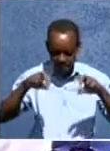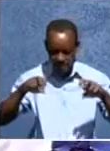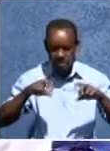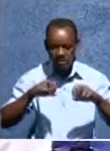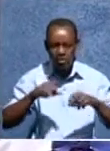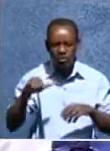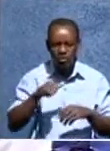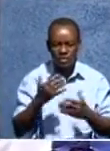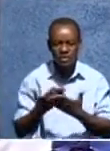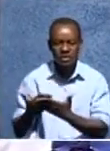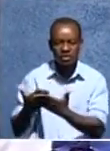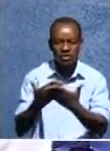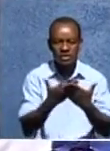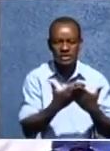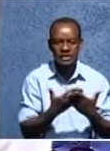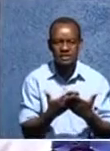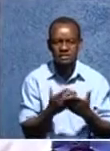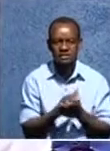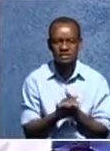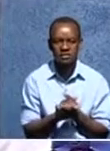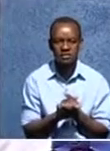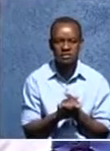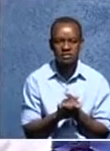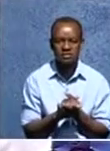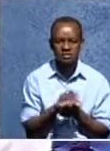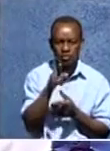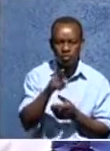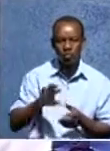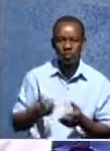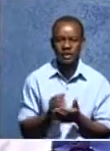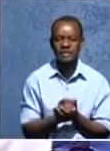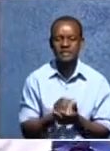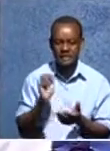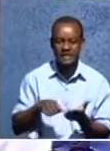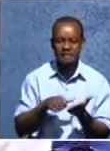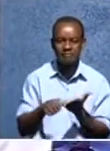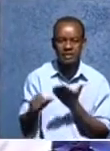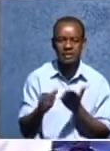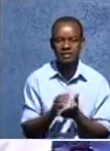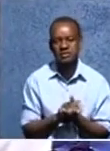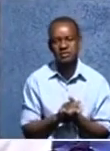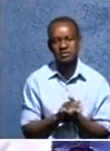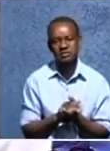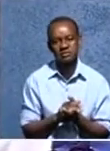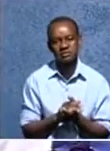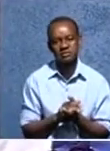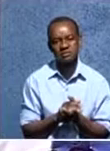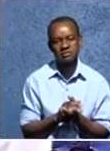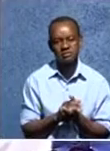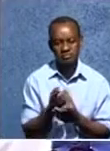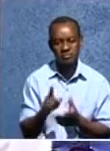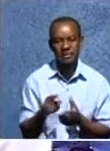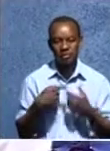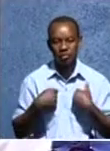that certainly is bet out on the pricing margins from what the person can afford. But we do have all